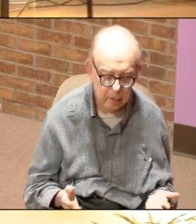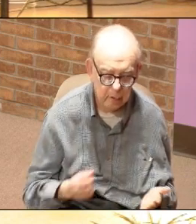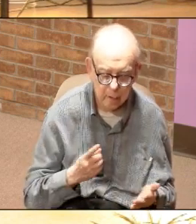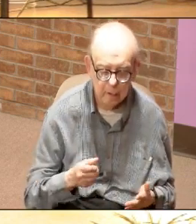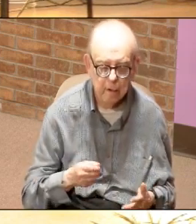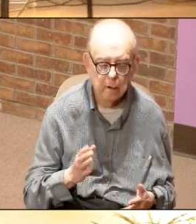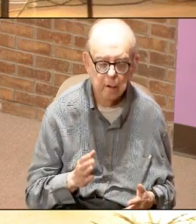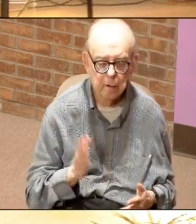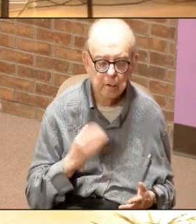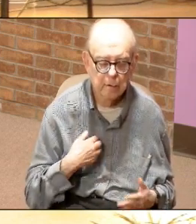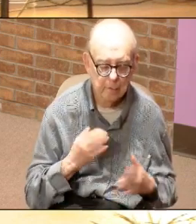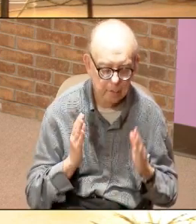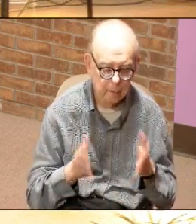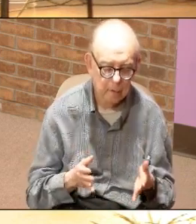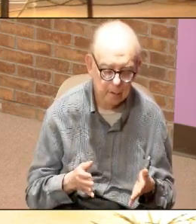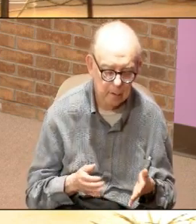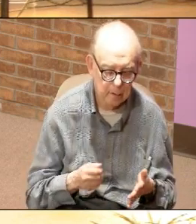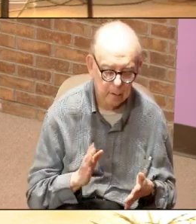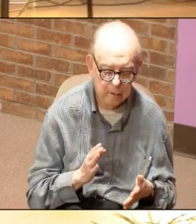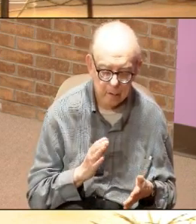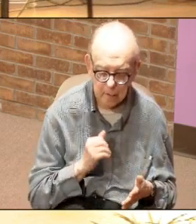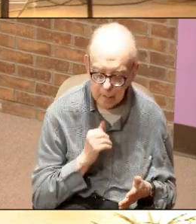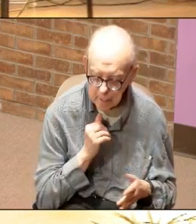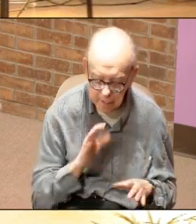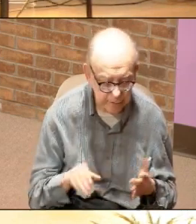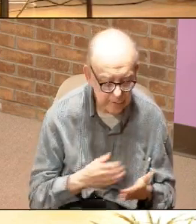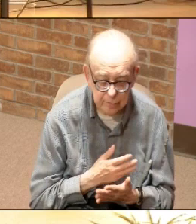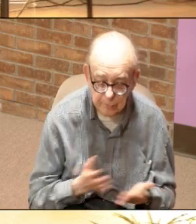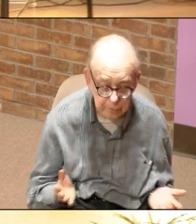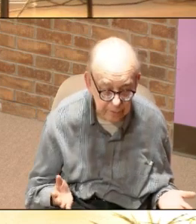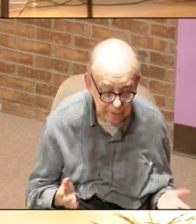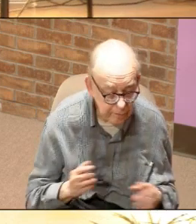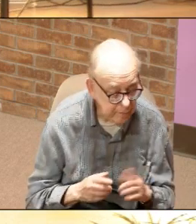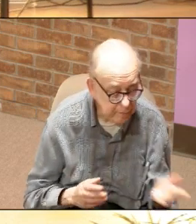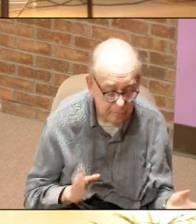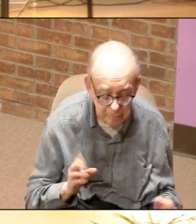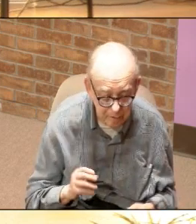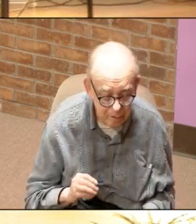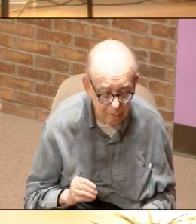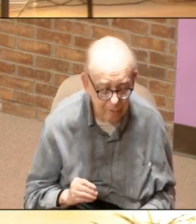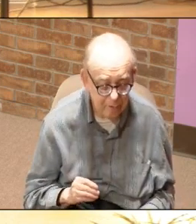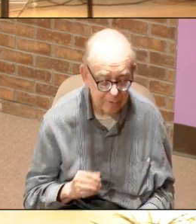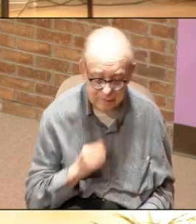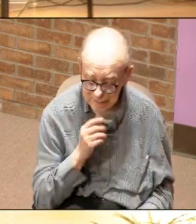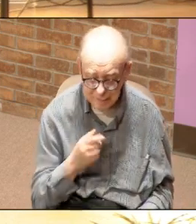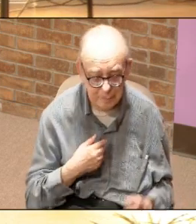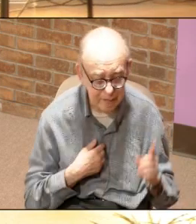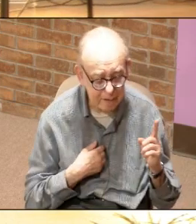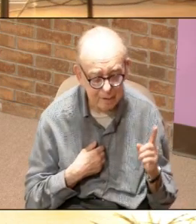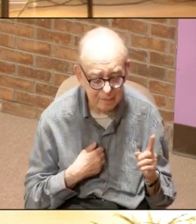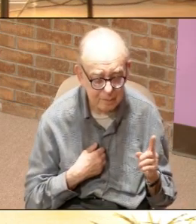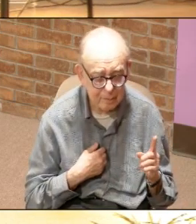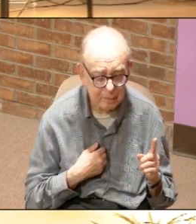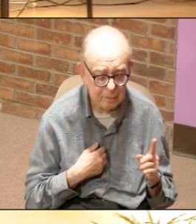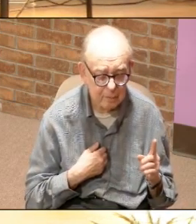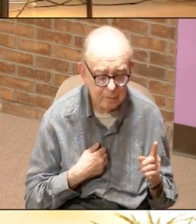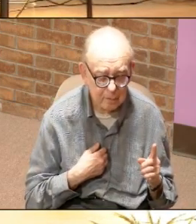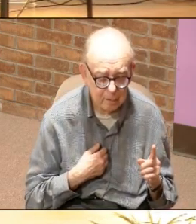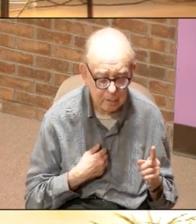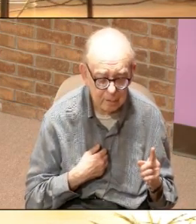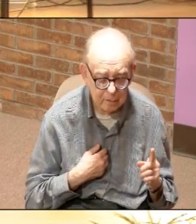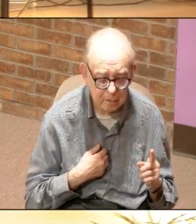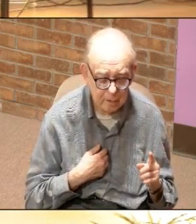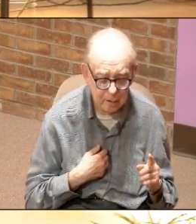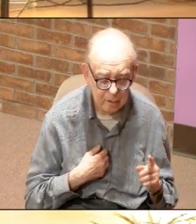say, okay, God, you got my attention. He says, I didn't do any of that stuff. That wasn't me.